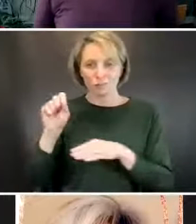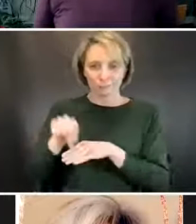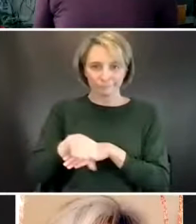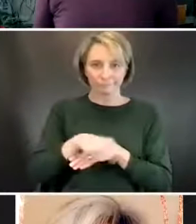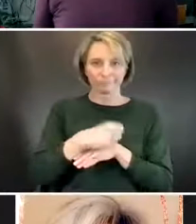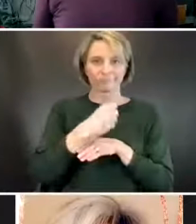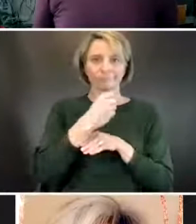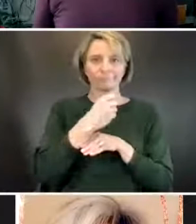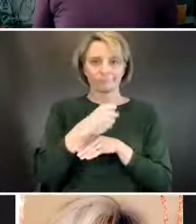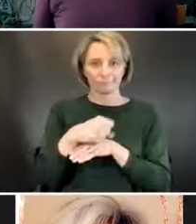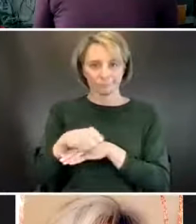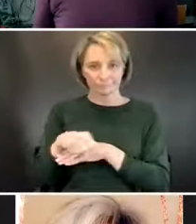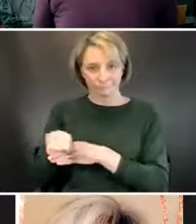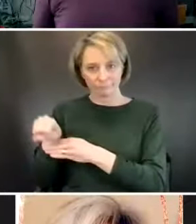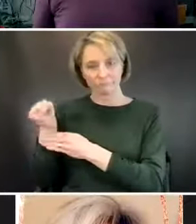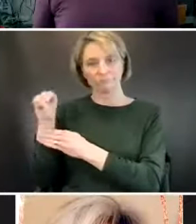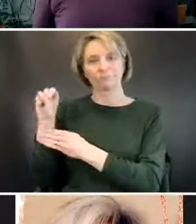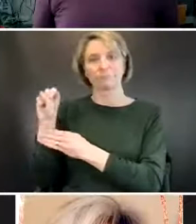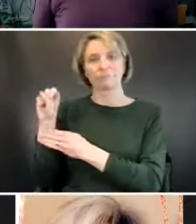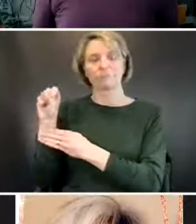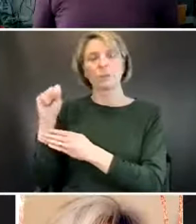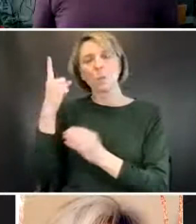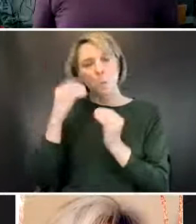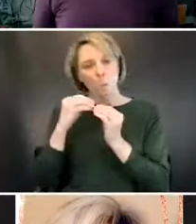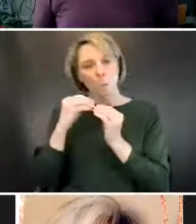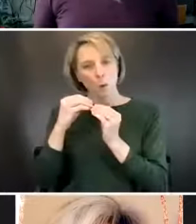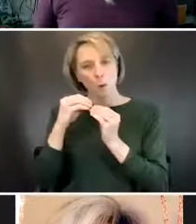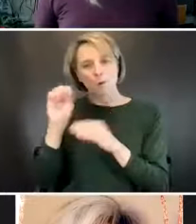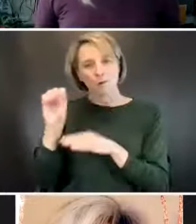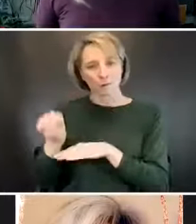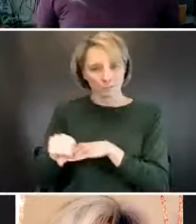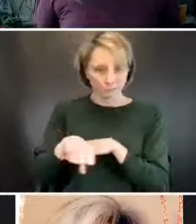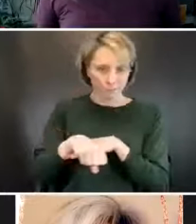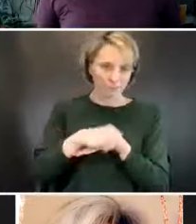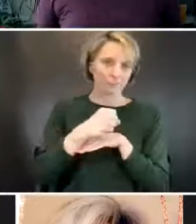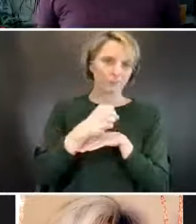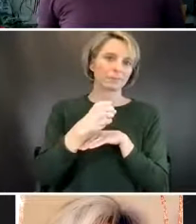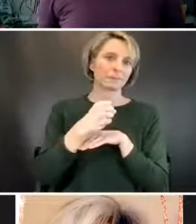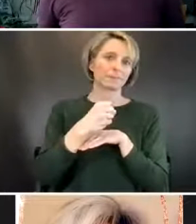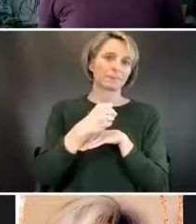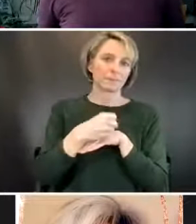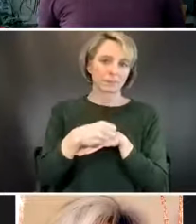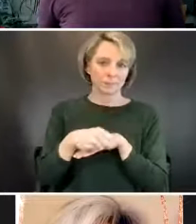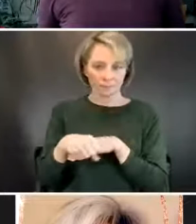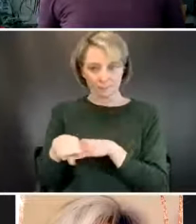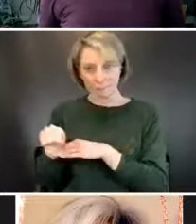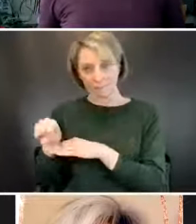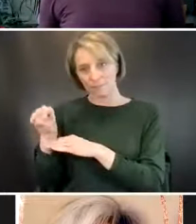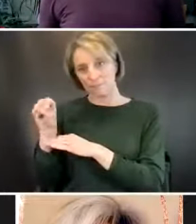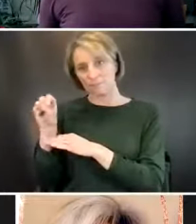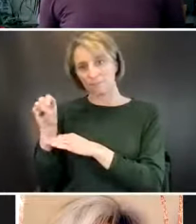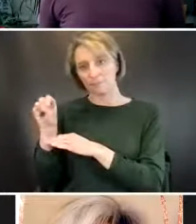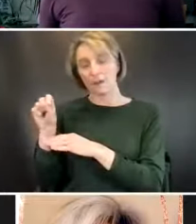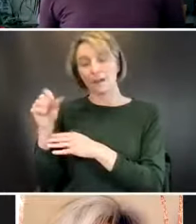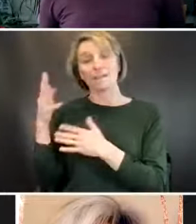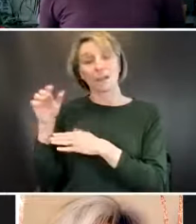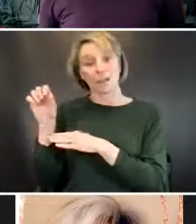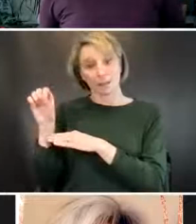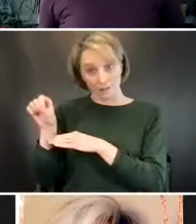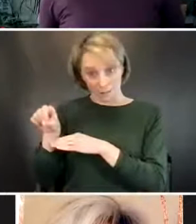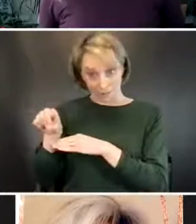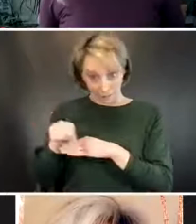side. And maybe one more time. And then the next time your chin is tucked towards